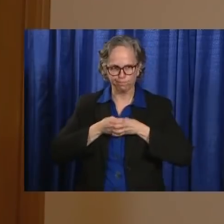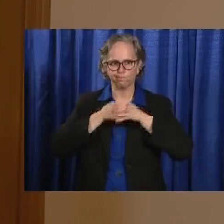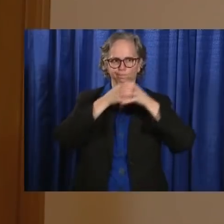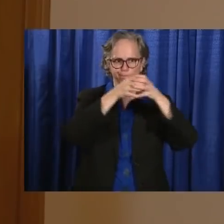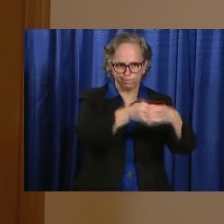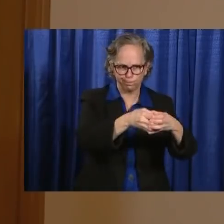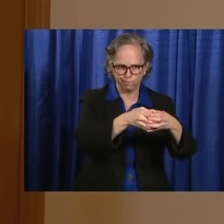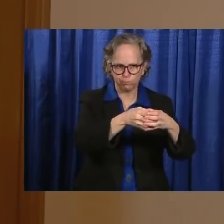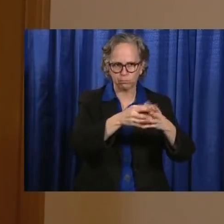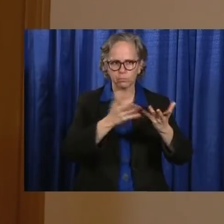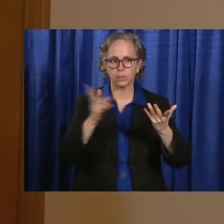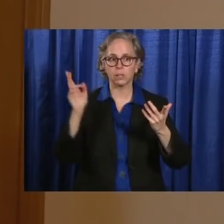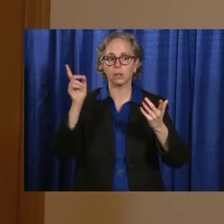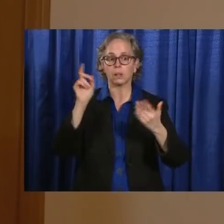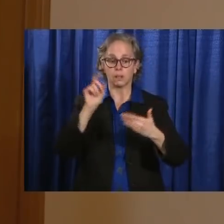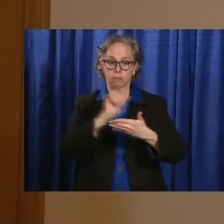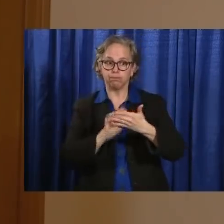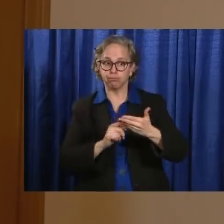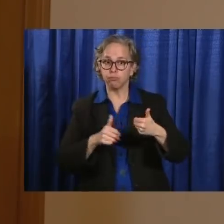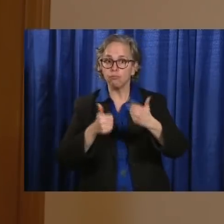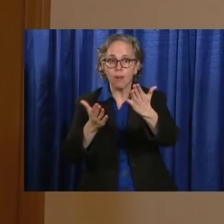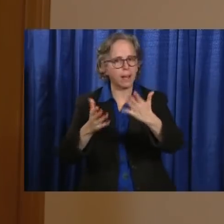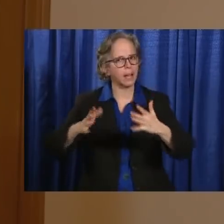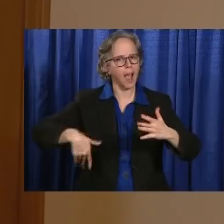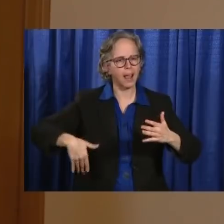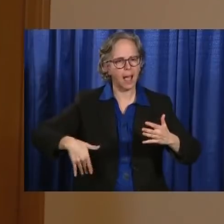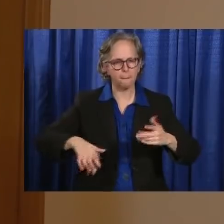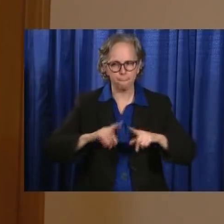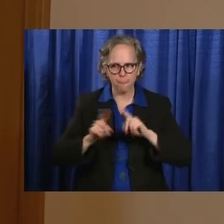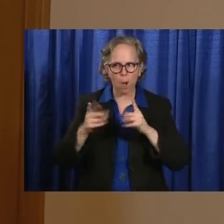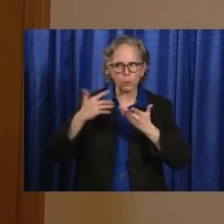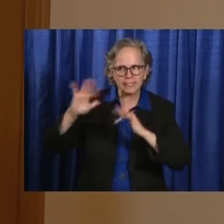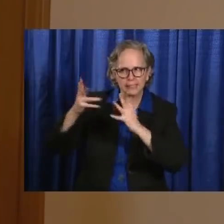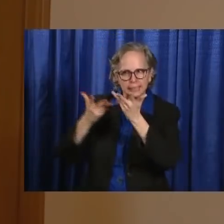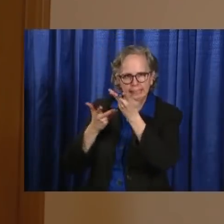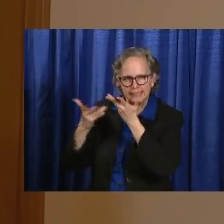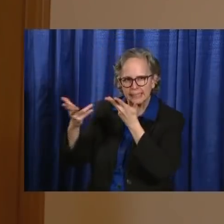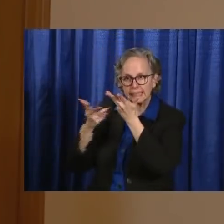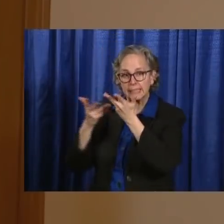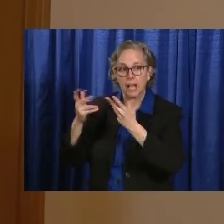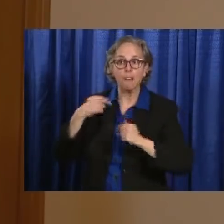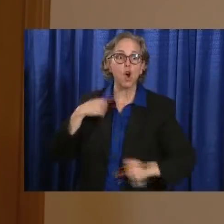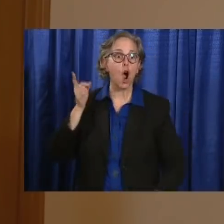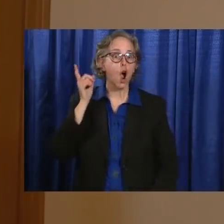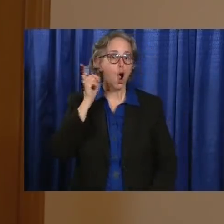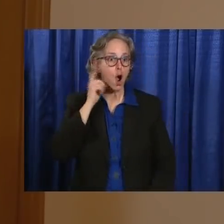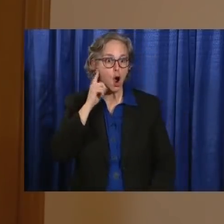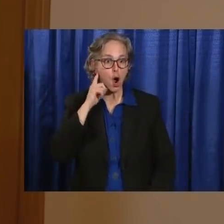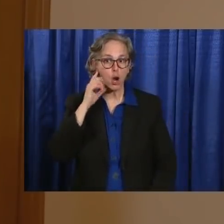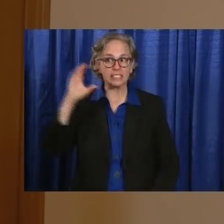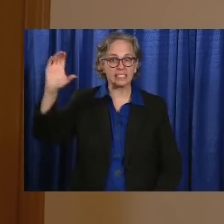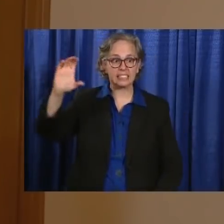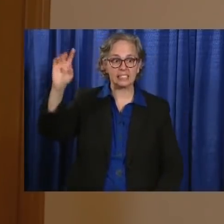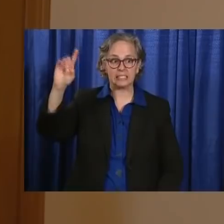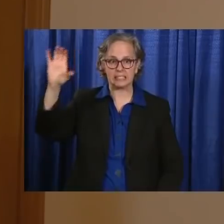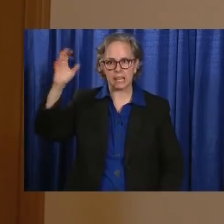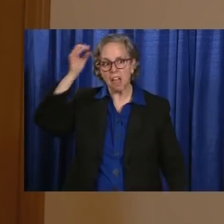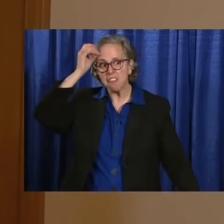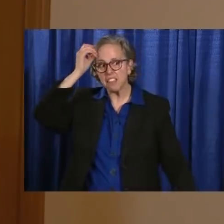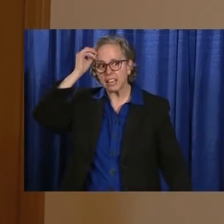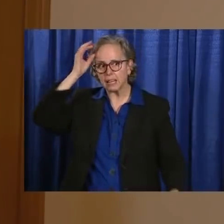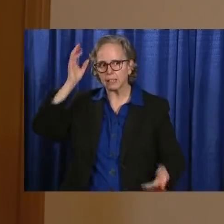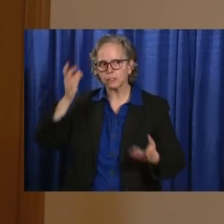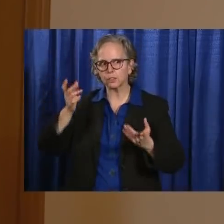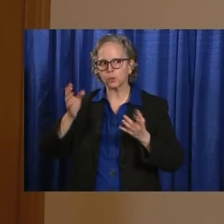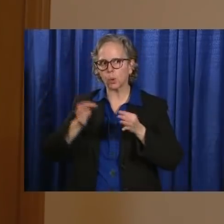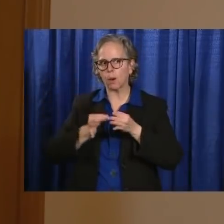writing, but that the CDC Foundation is looking at actually funding and extending their stay here. So they'll be part of that army. But